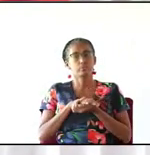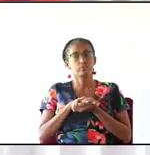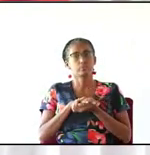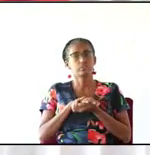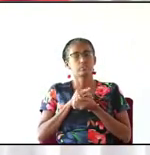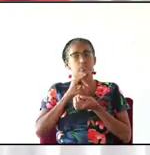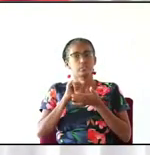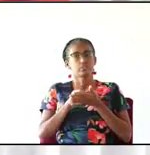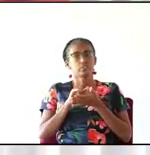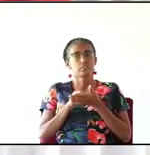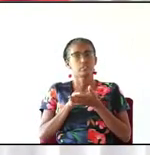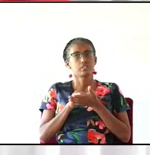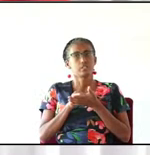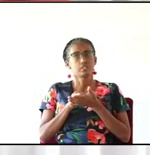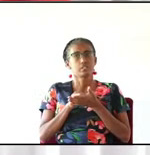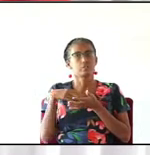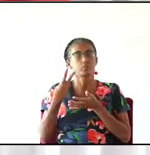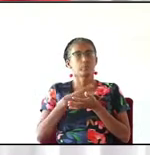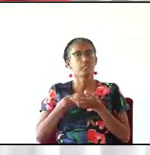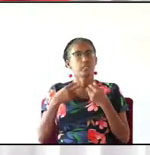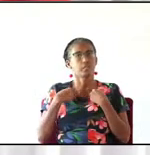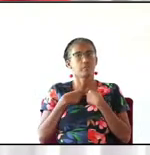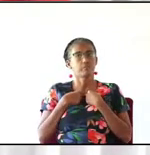is that we have